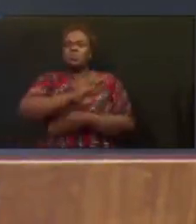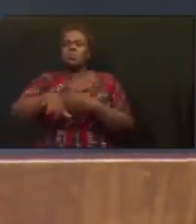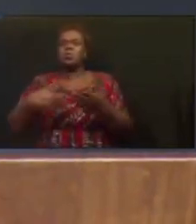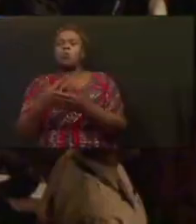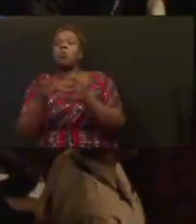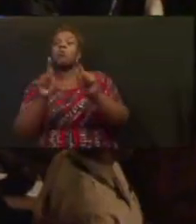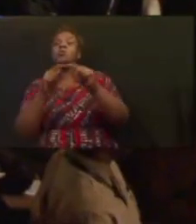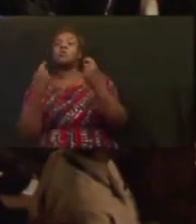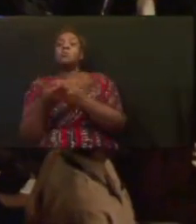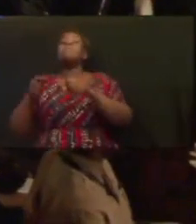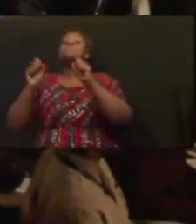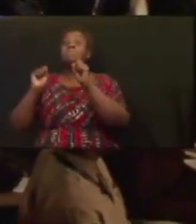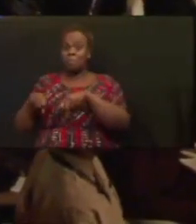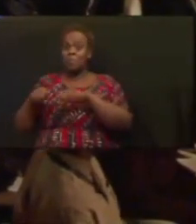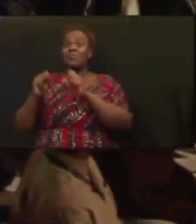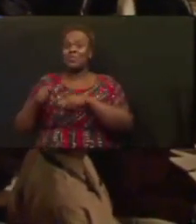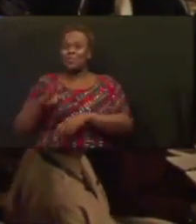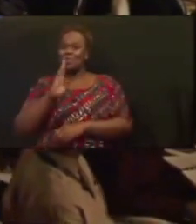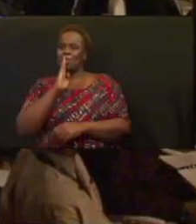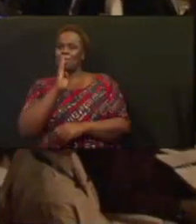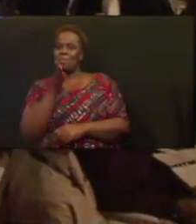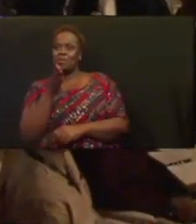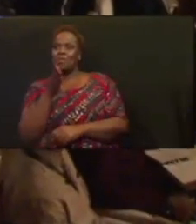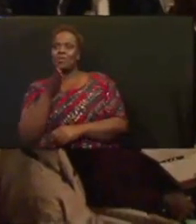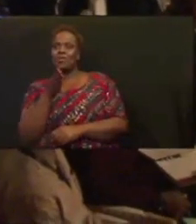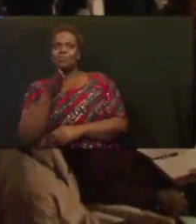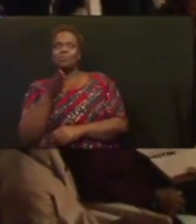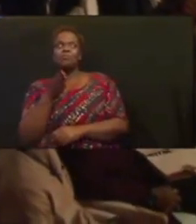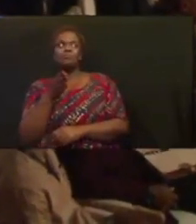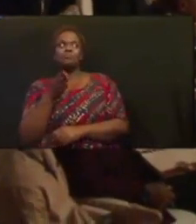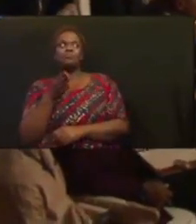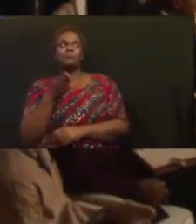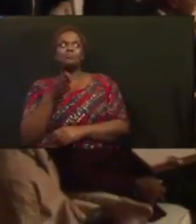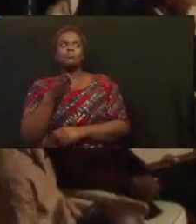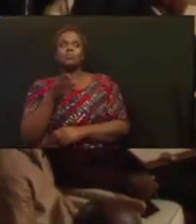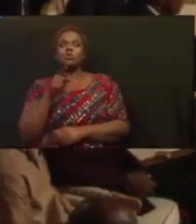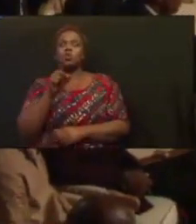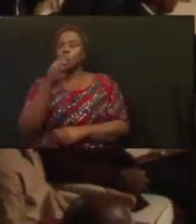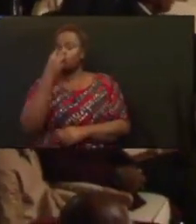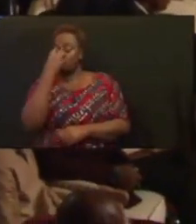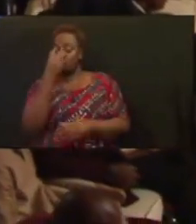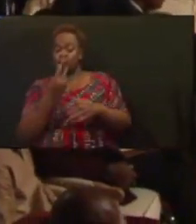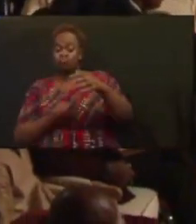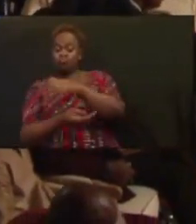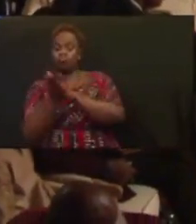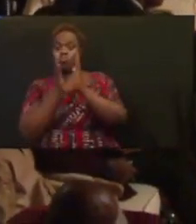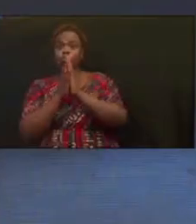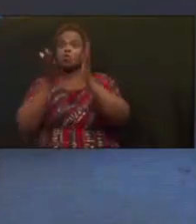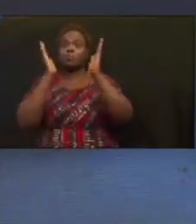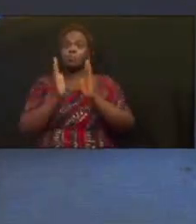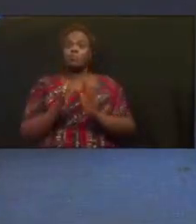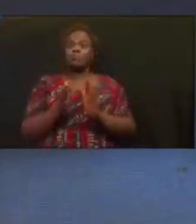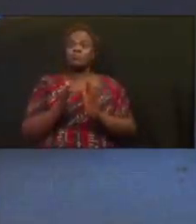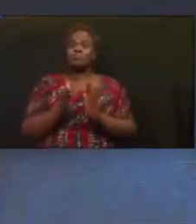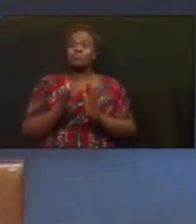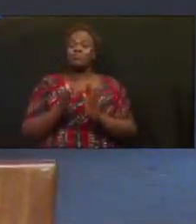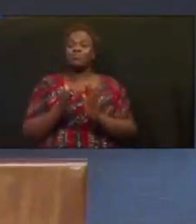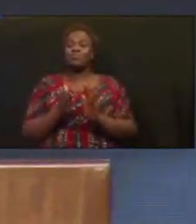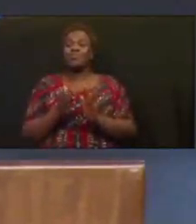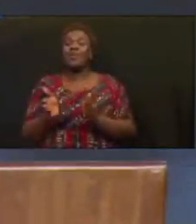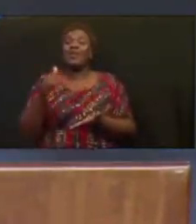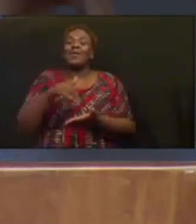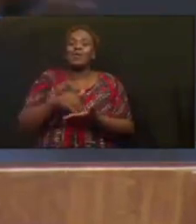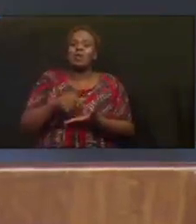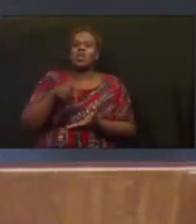is possible to be in all. That you are a prophetic intercessor. At the same time, you are